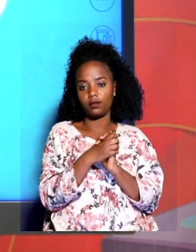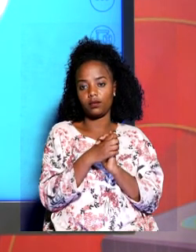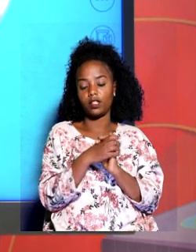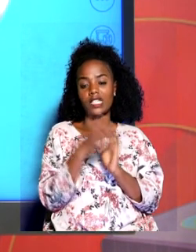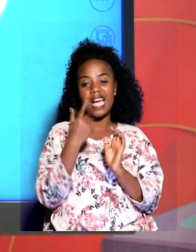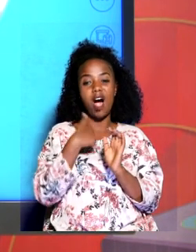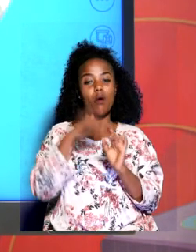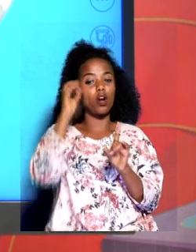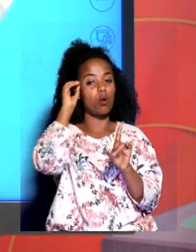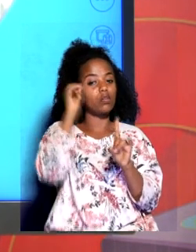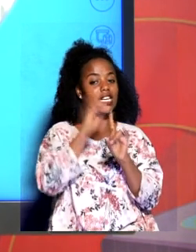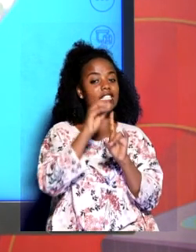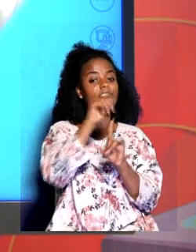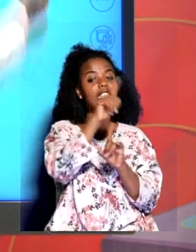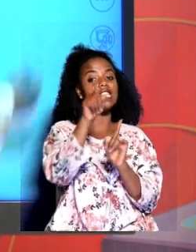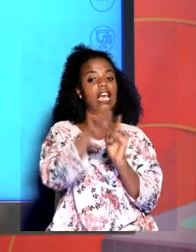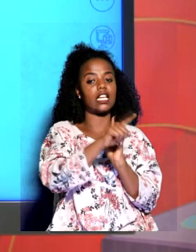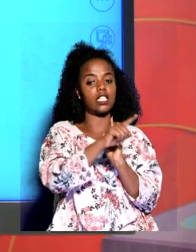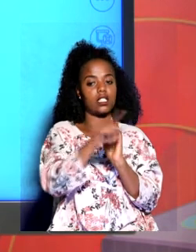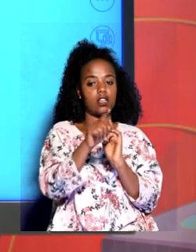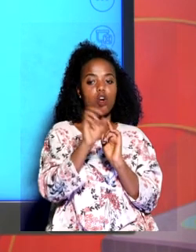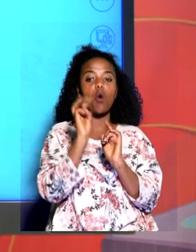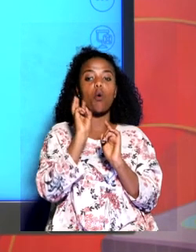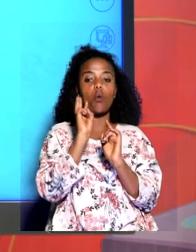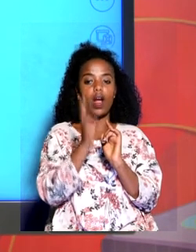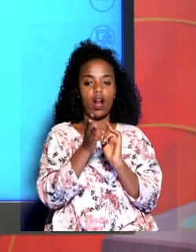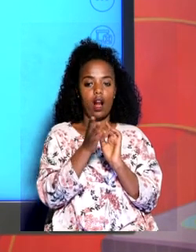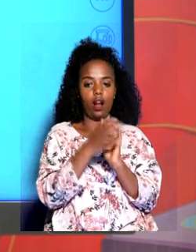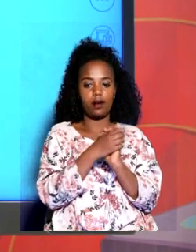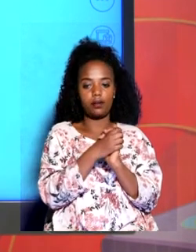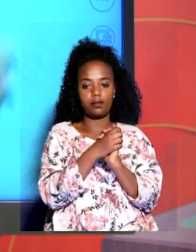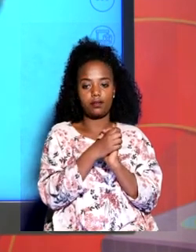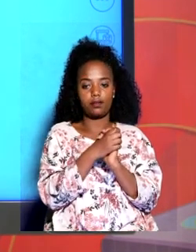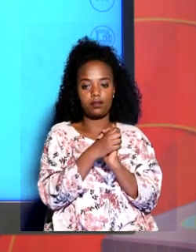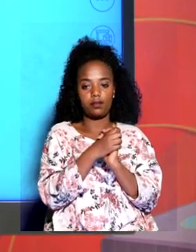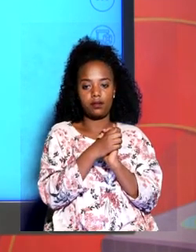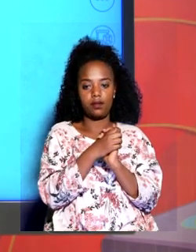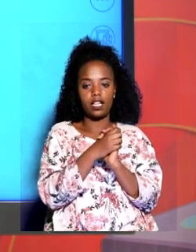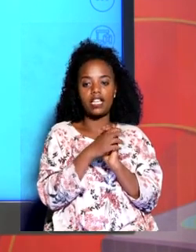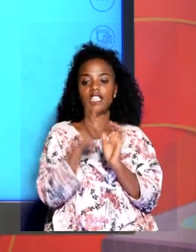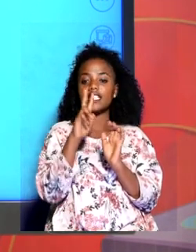our objective z will be